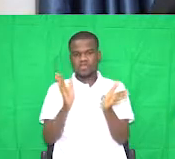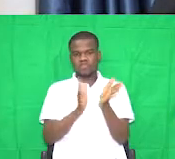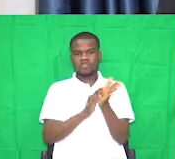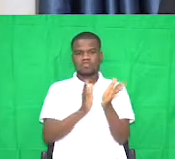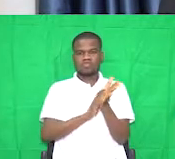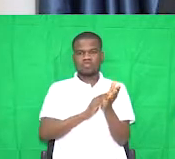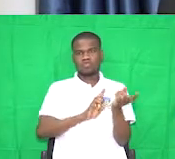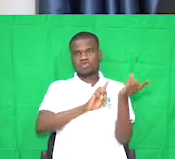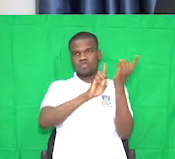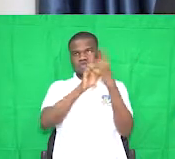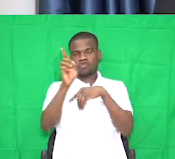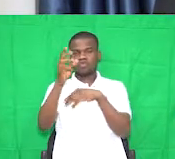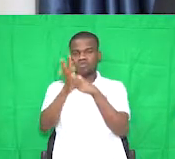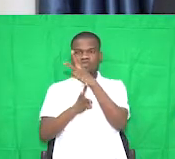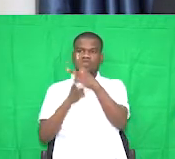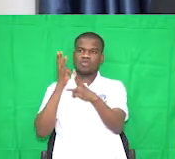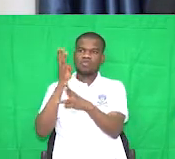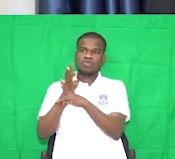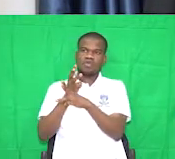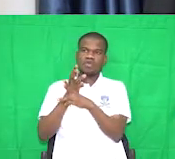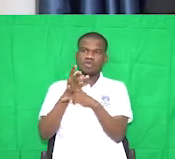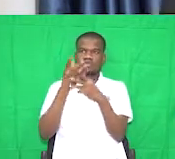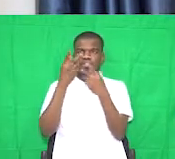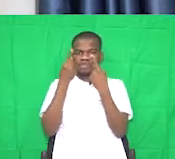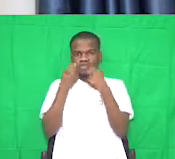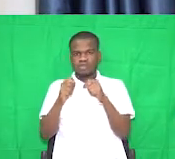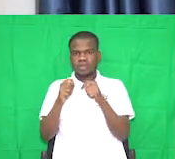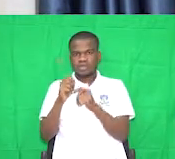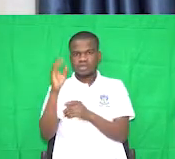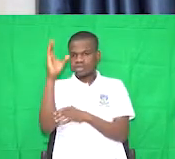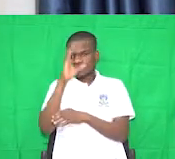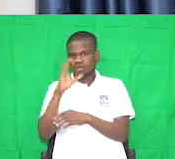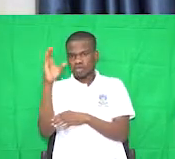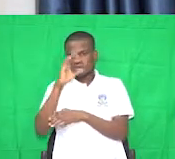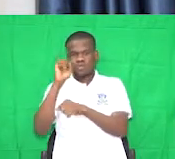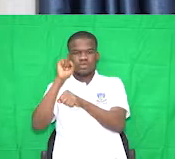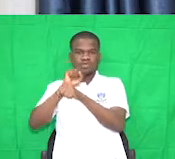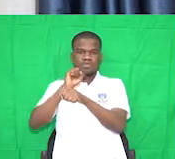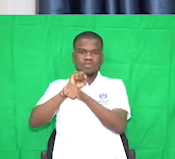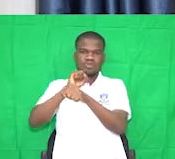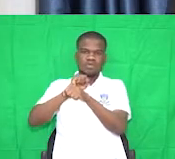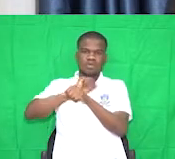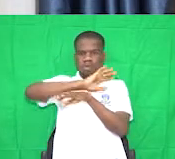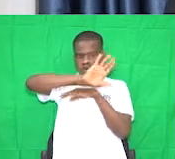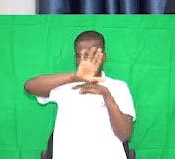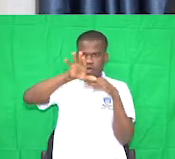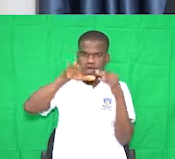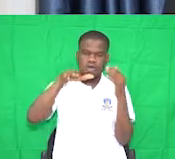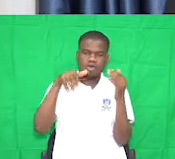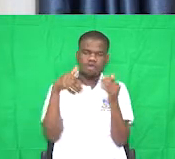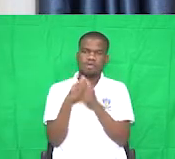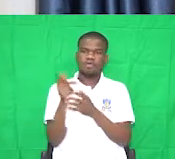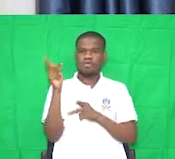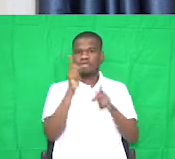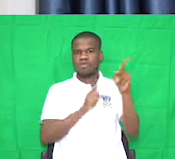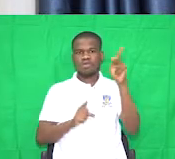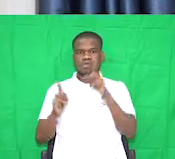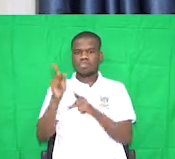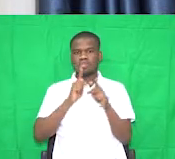the product of their enterprise. The graduates of all fields, specialists,